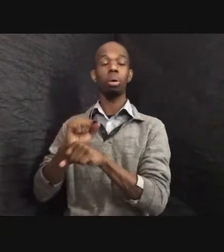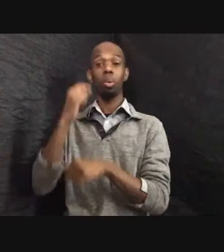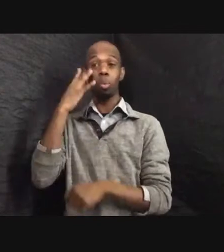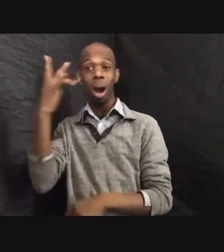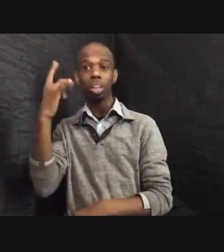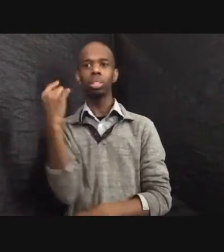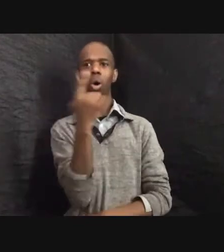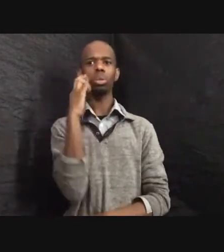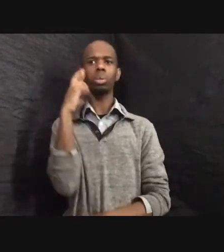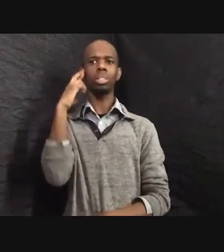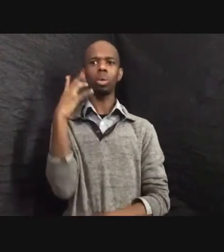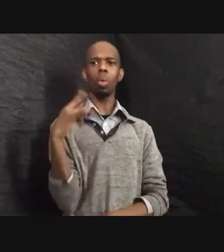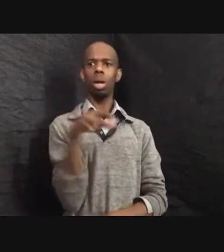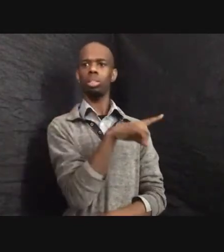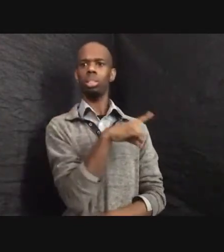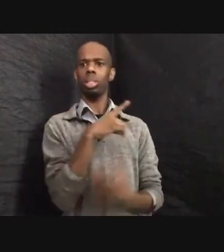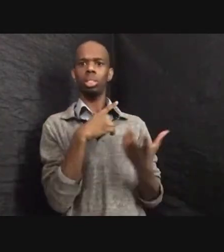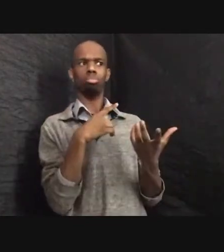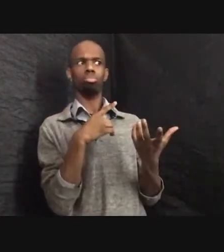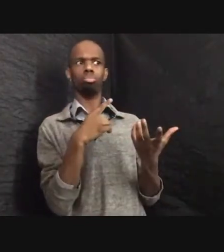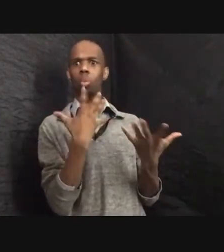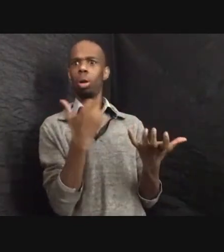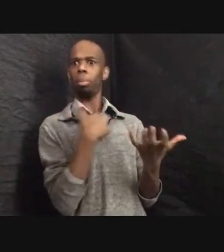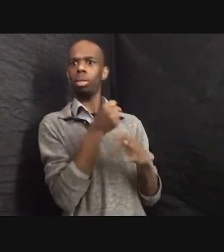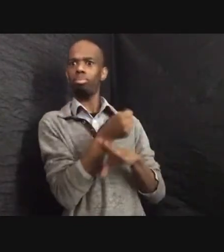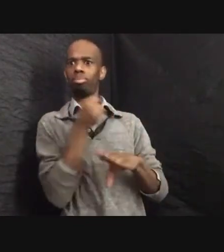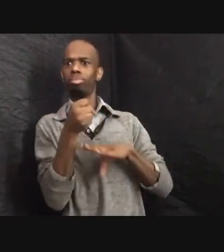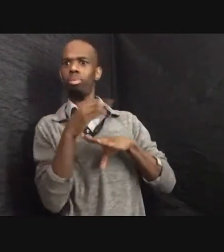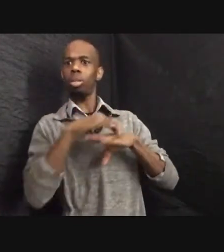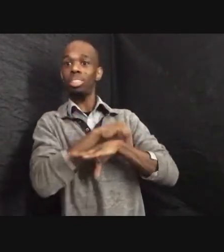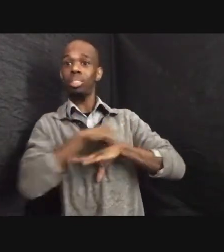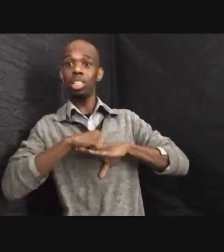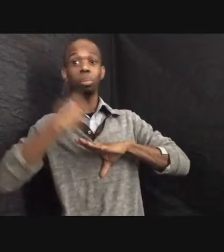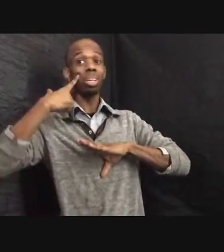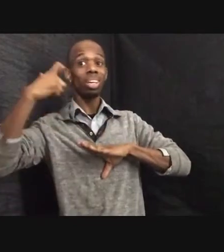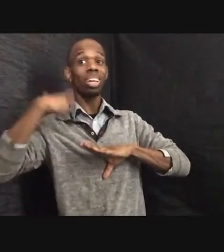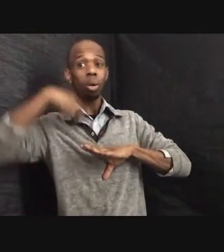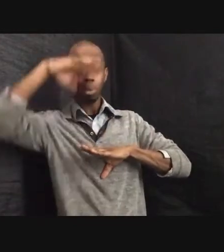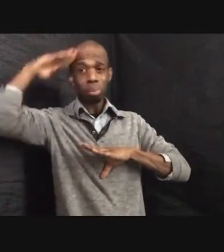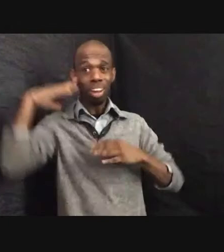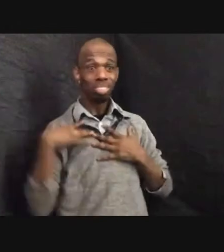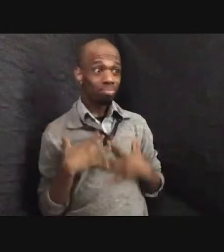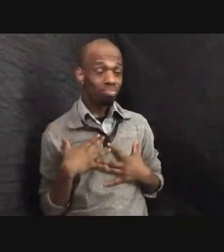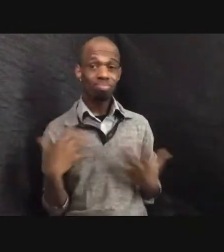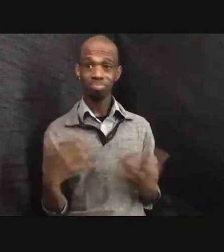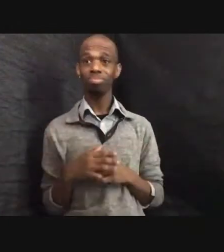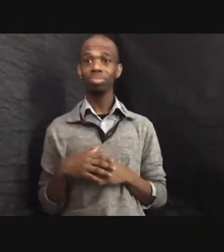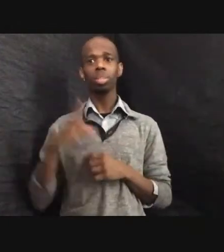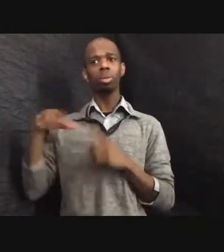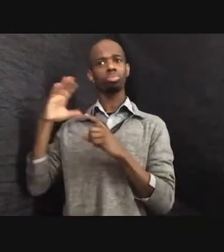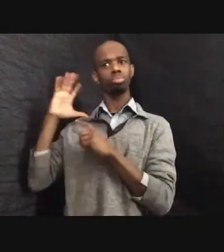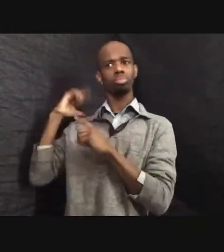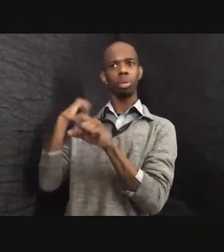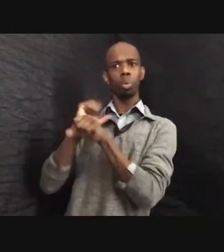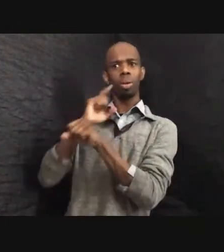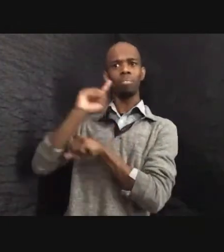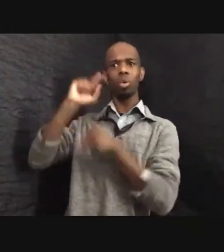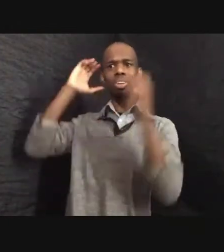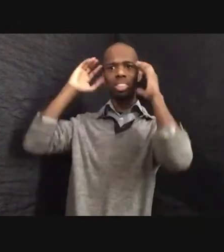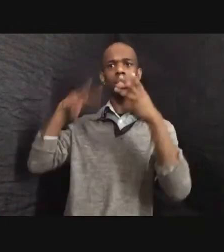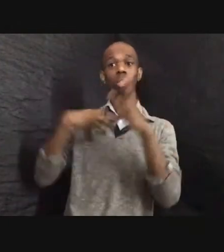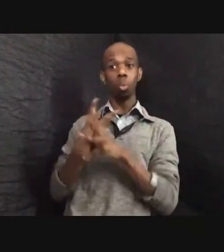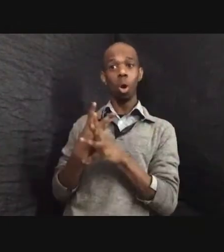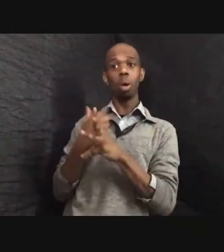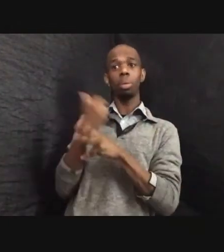for Disney before with The Little Mermaid, and I could do the tricks and turns, the competition style dancing that these other white boys were